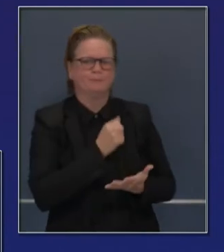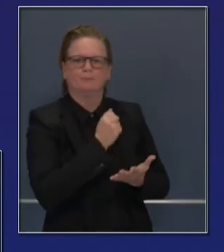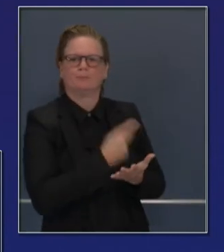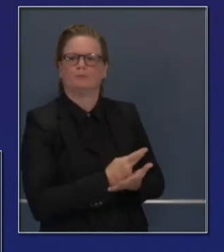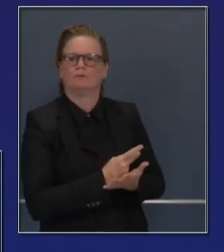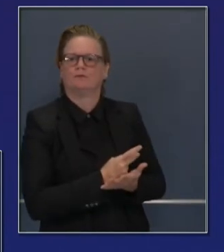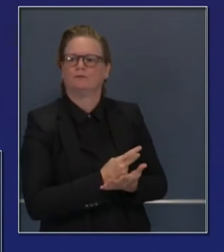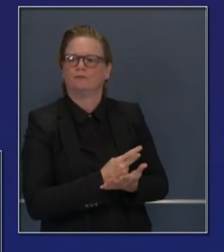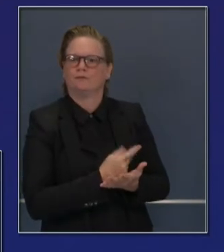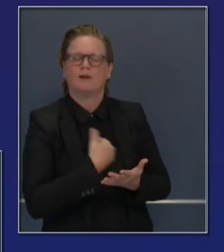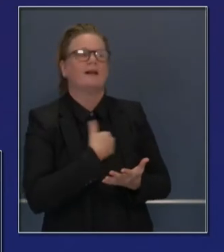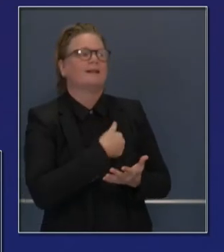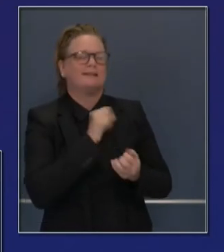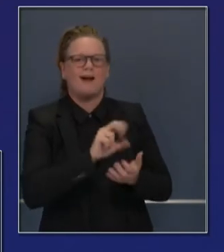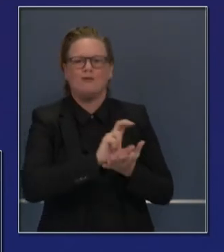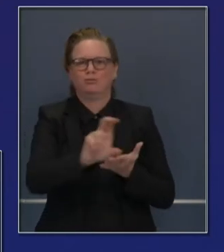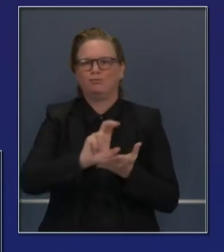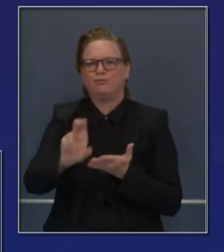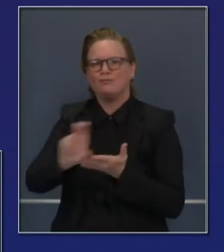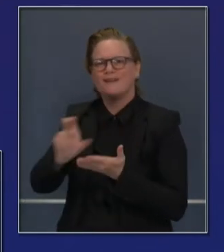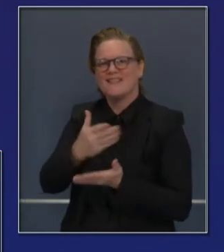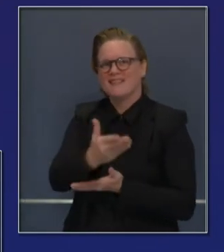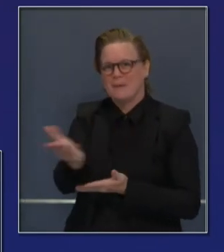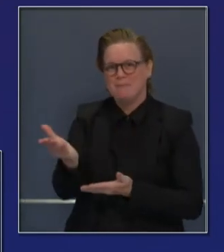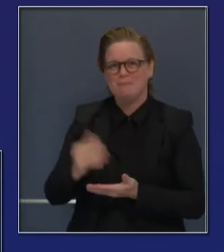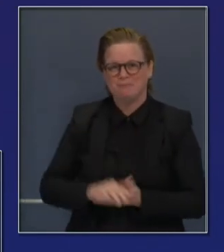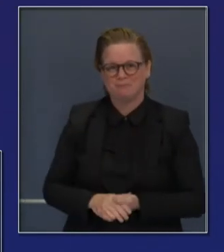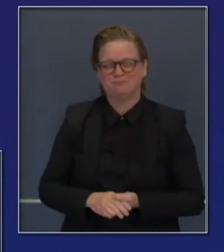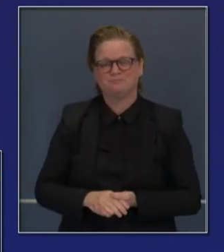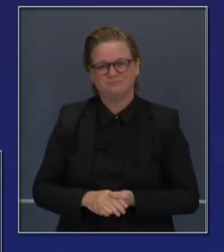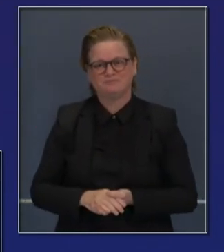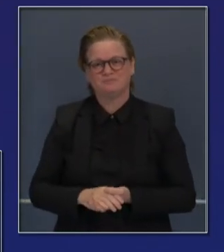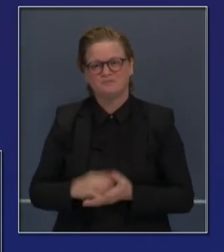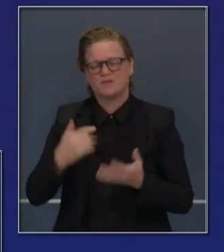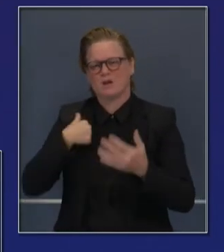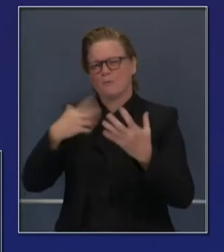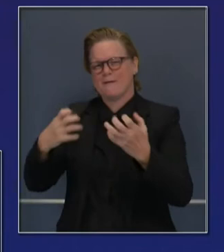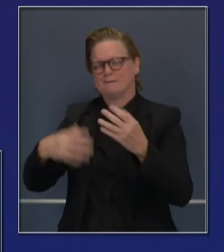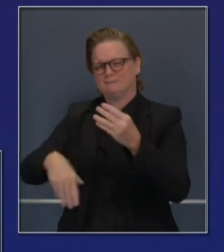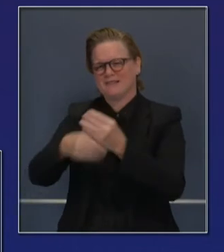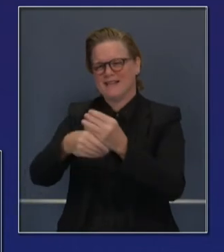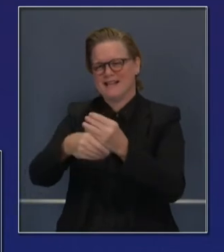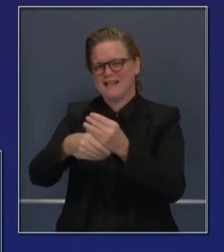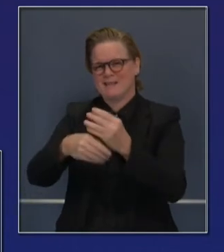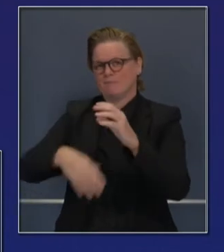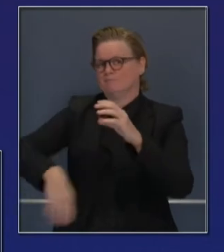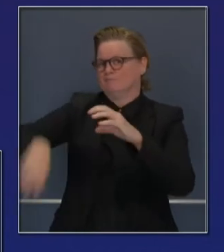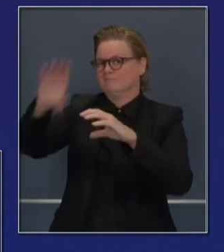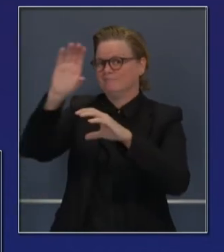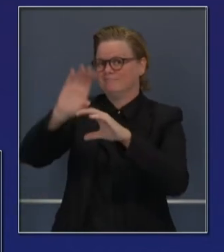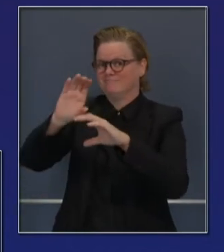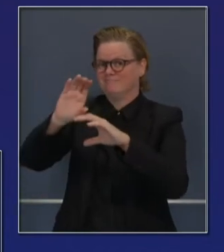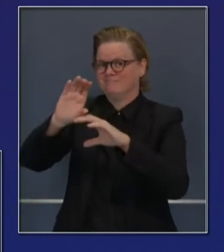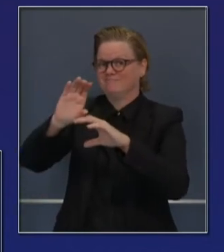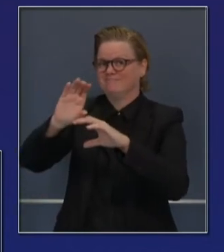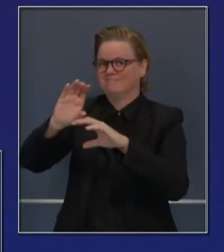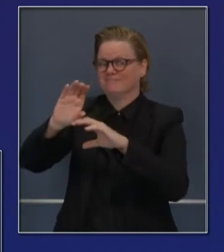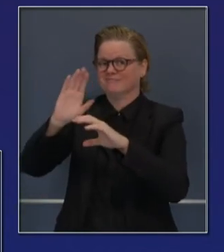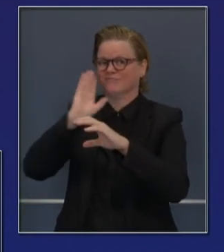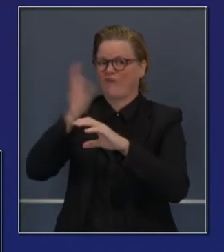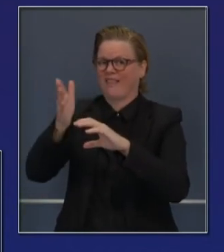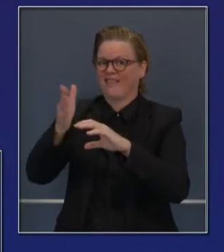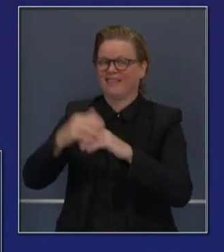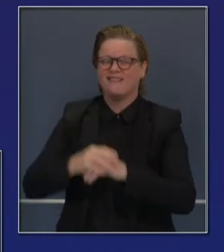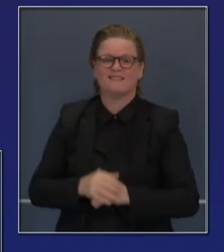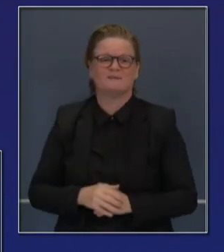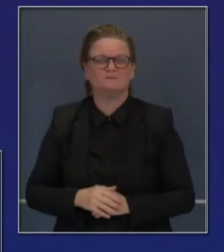$109 million of additional support. We'll talk about additional support and we will wrap up